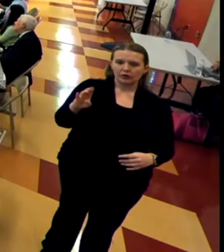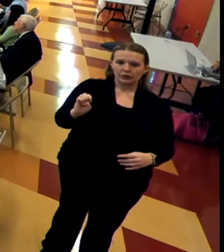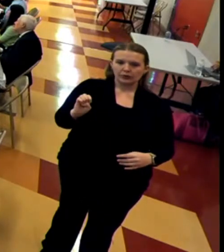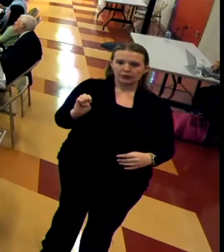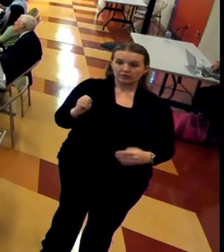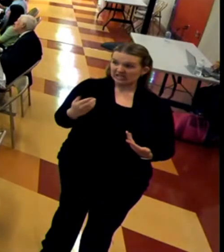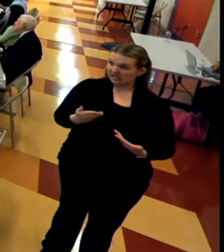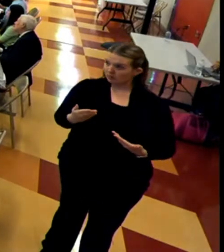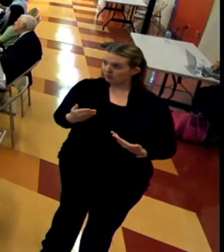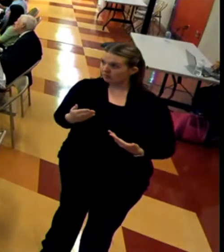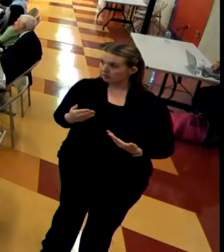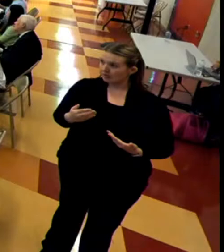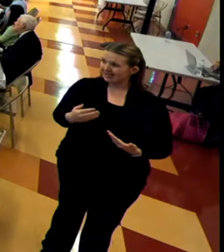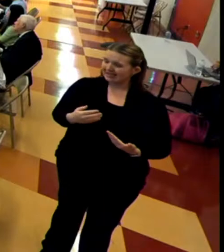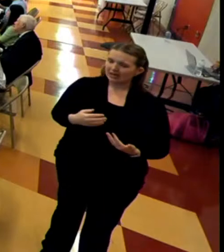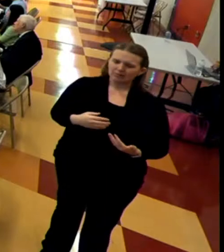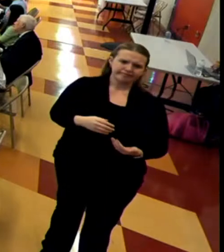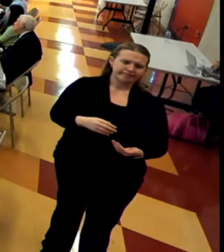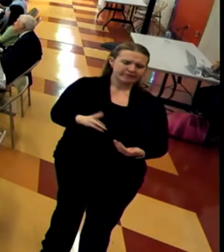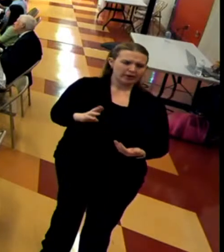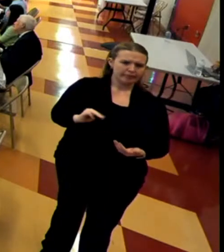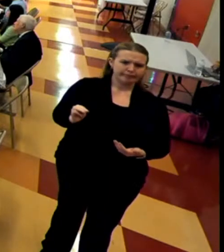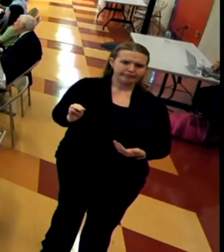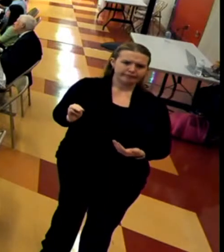See here. Oh.